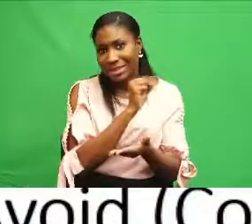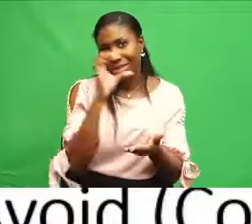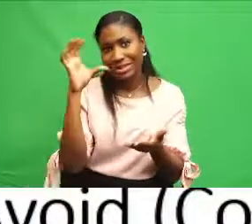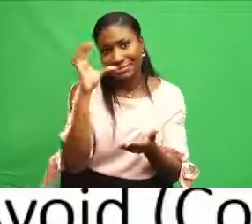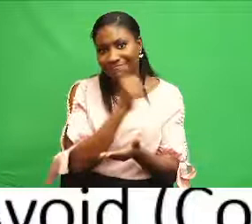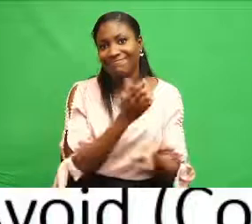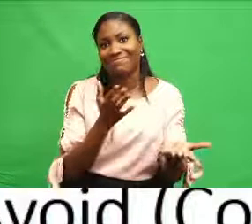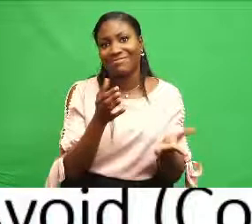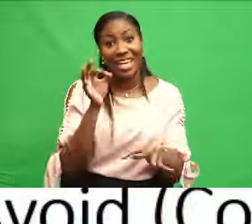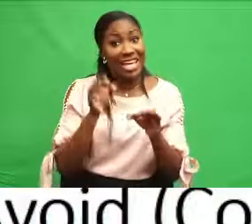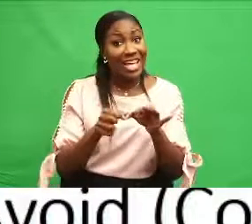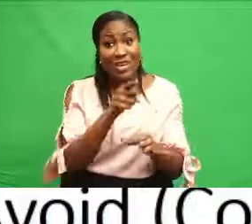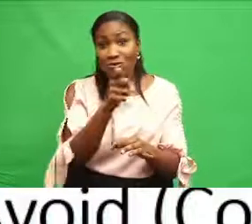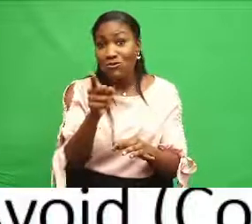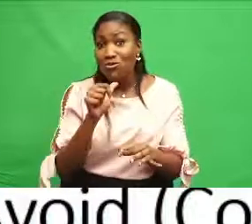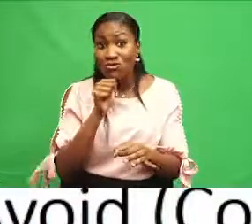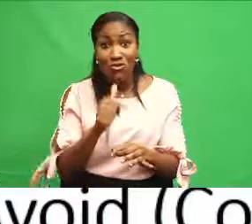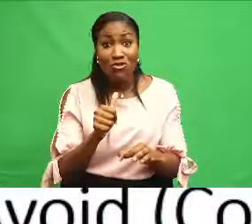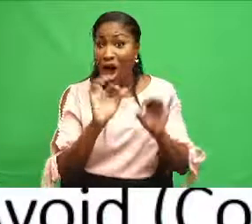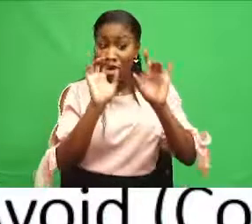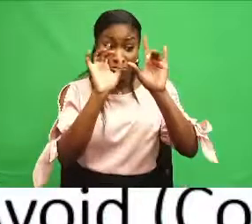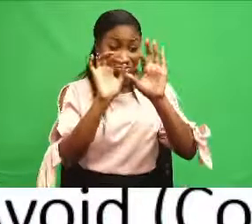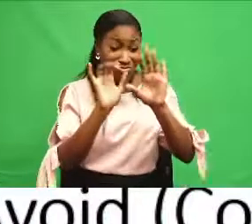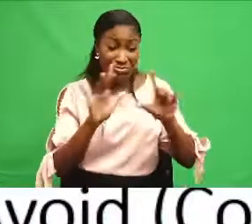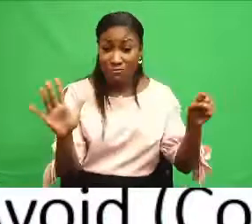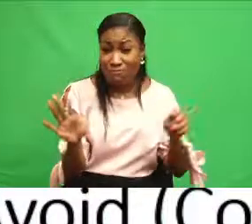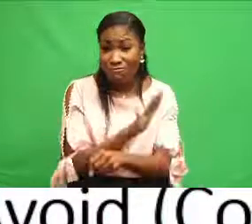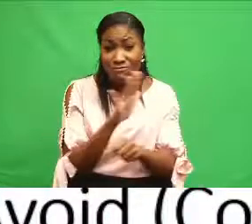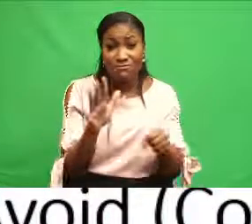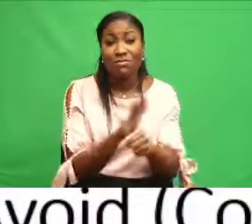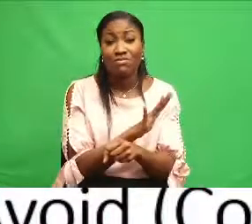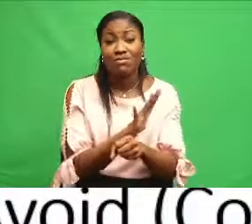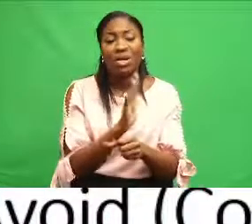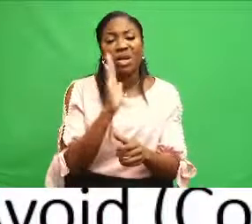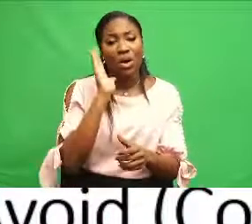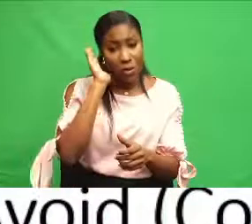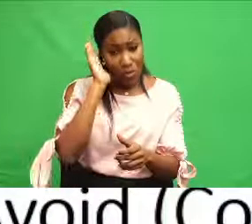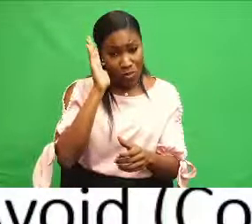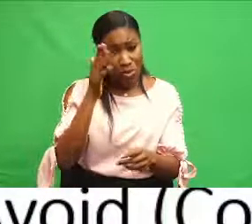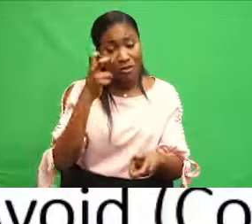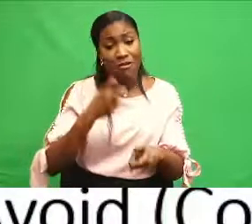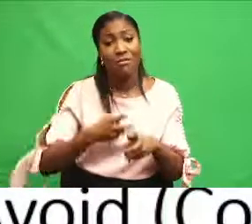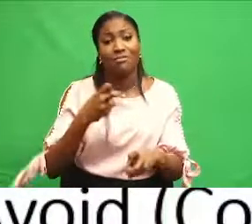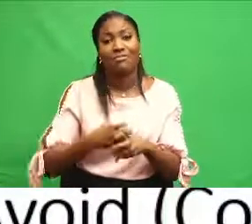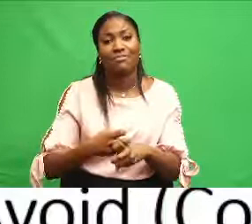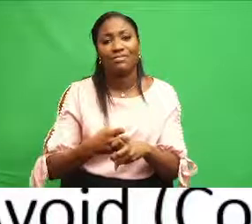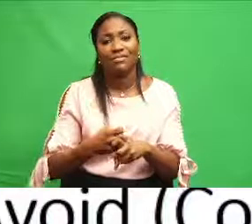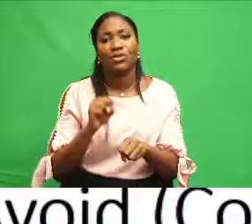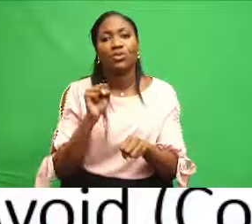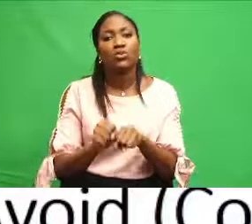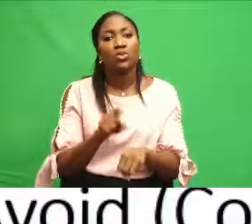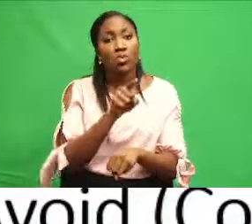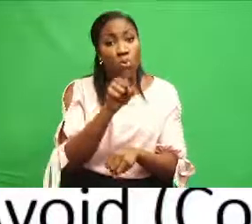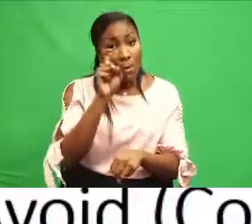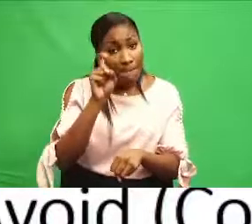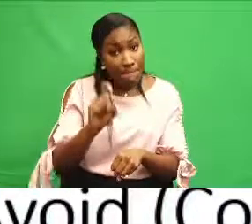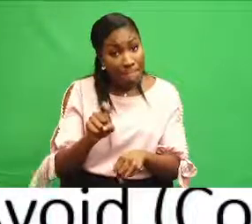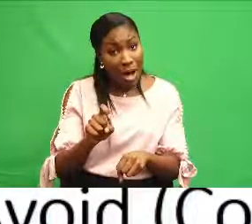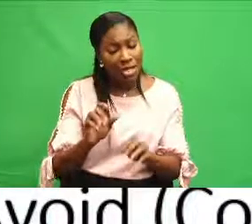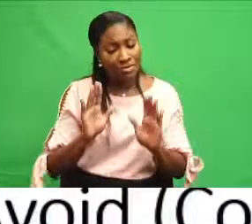the estate planning process is going to become more difficult. So you need to take the time to